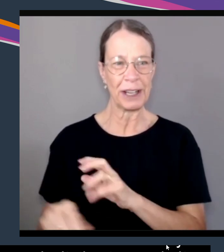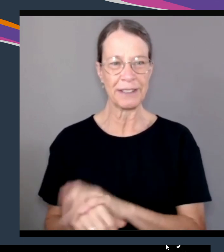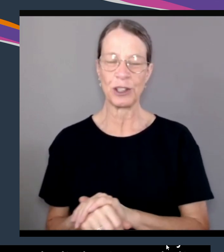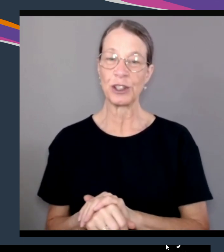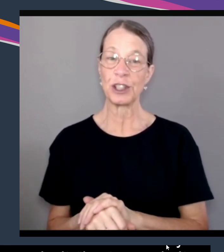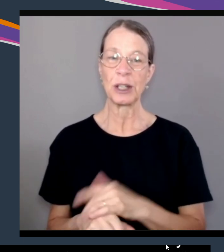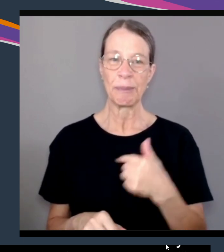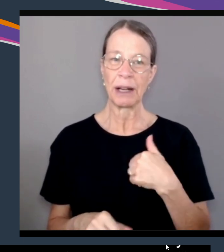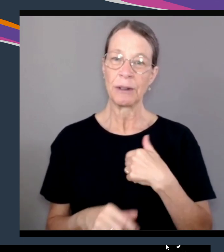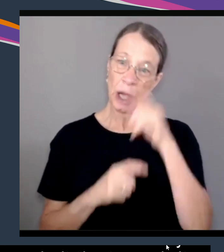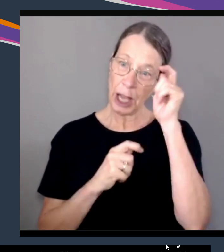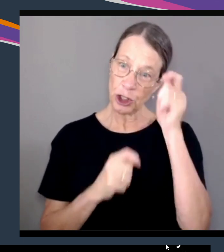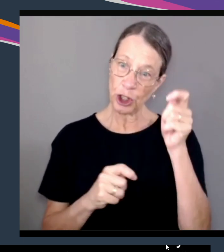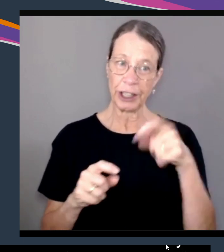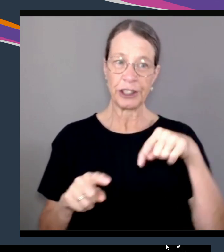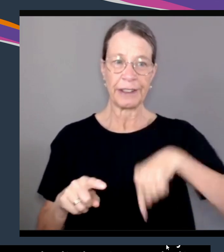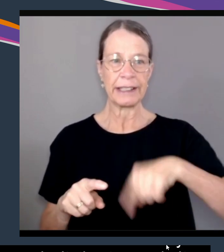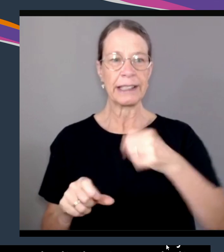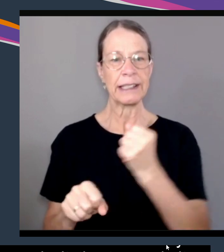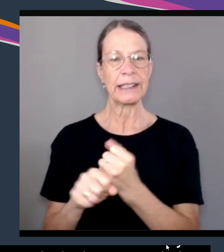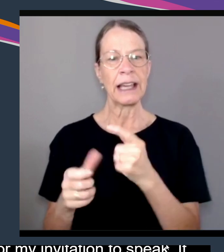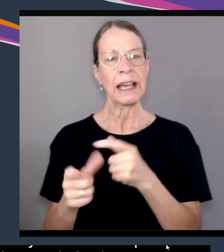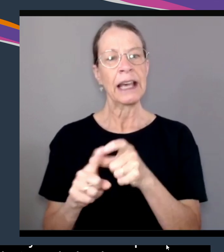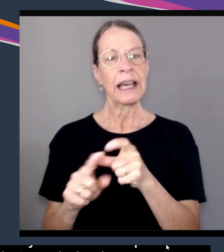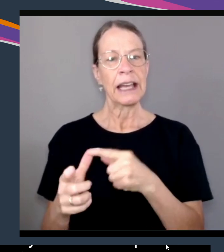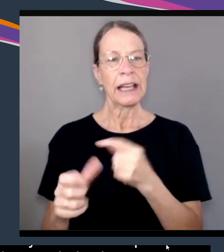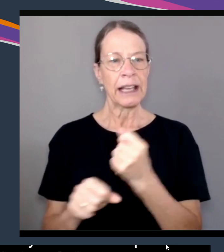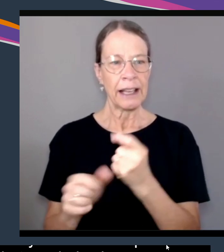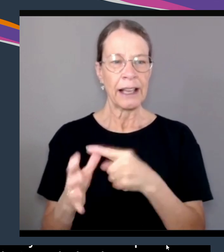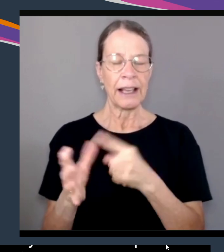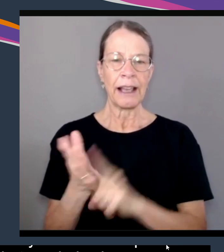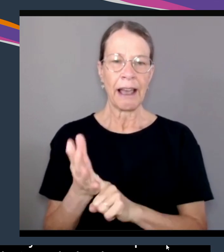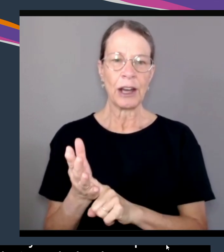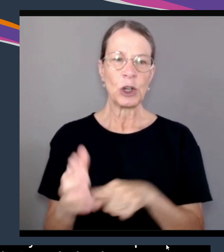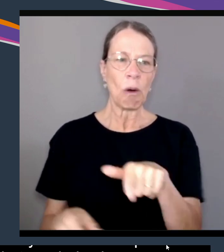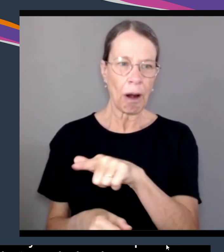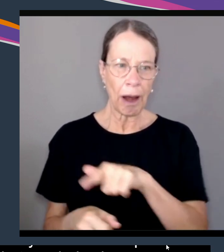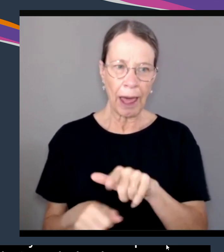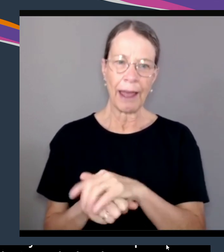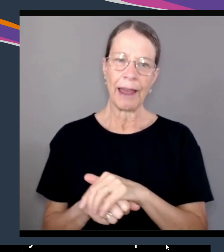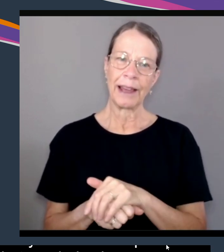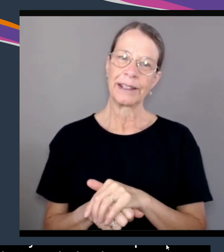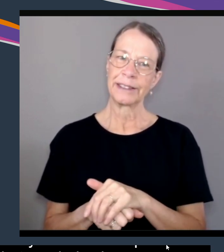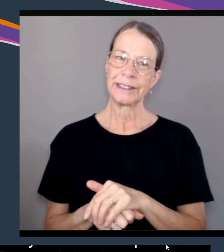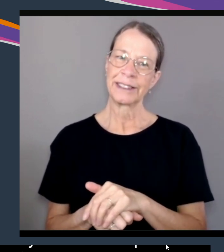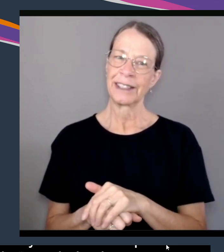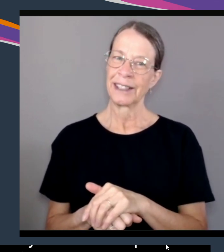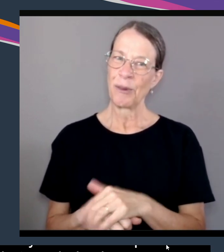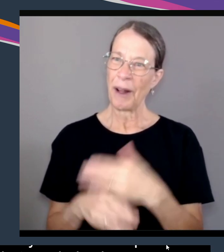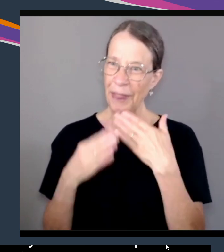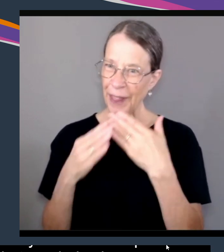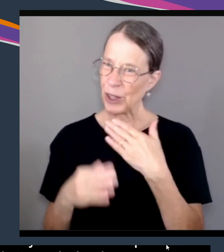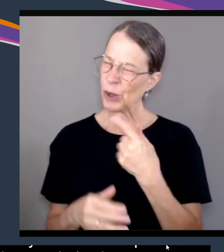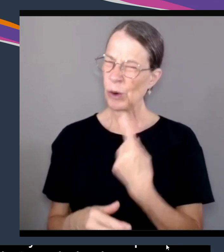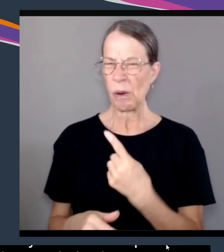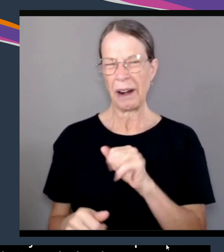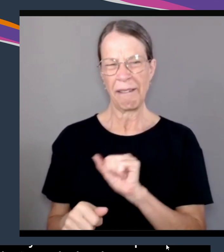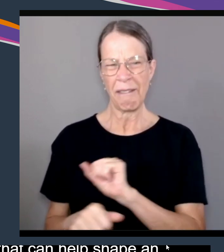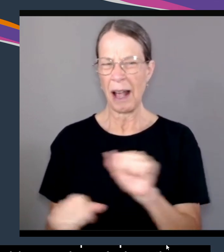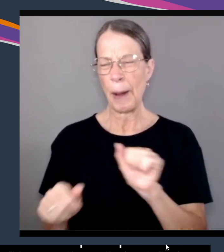traditional owners. I do want to thank, we have one of our finest elders in the room that I've ever met in my life, Auntie Glendra.